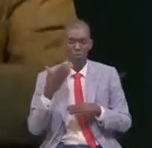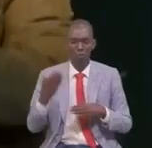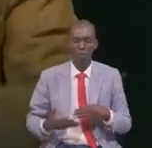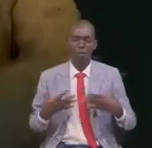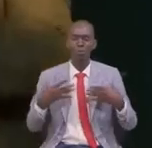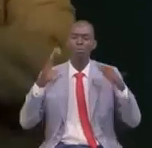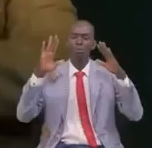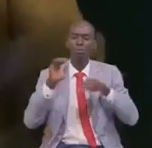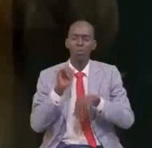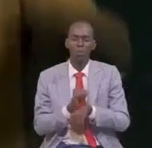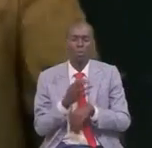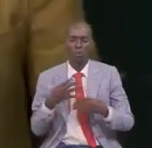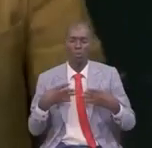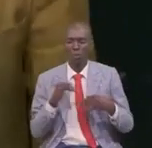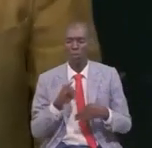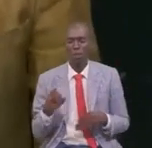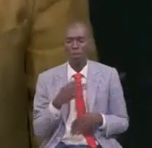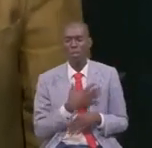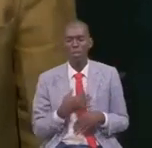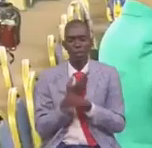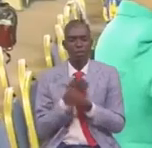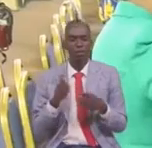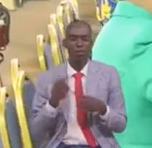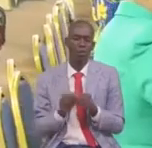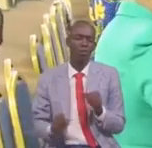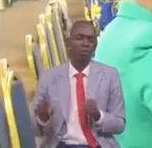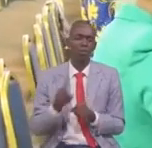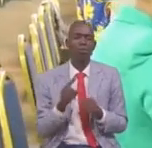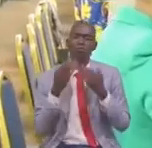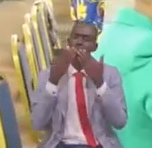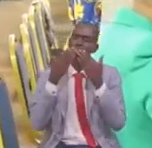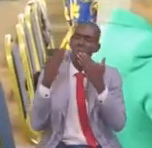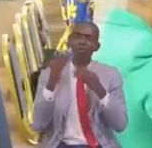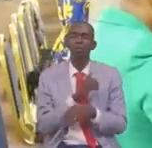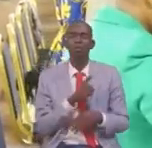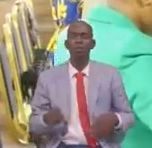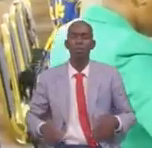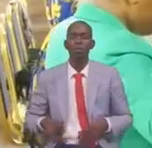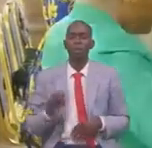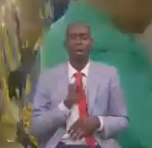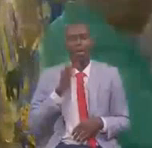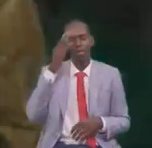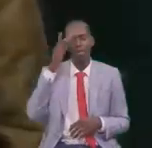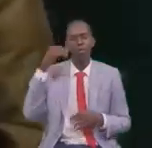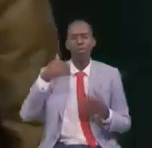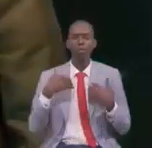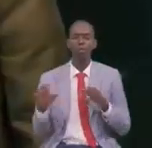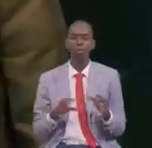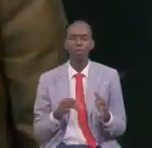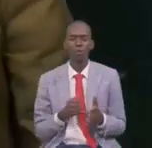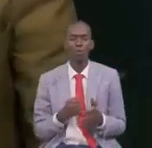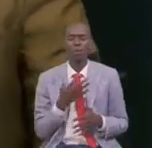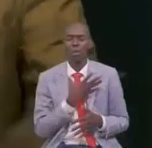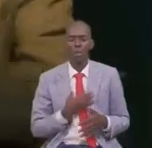of healing and deliverance to everyone. Thank you, Lord. I know it is done. And